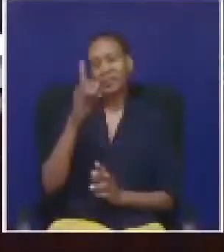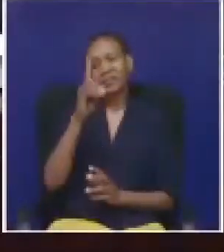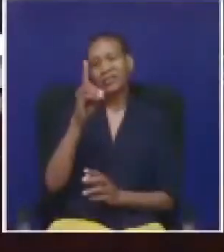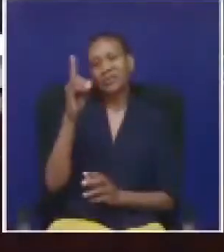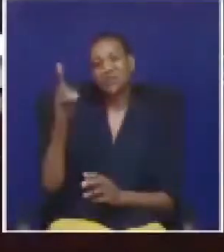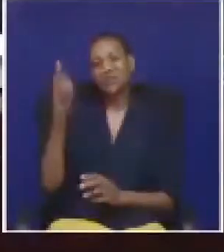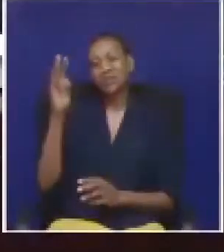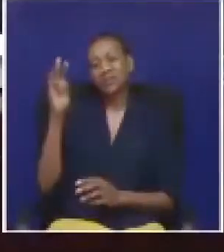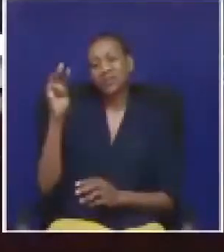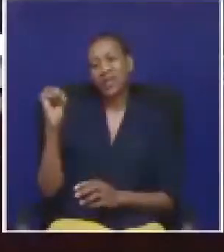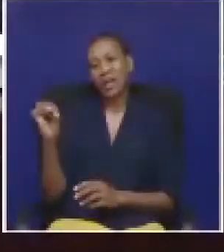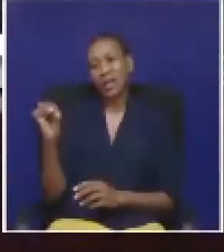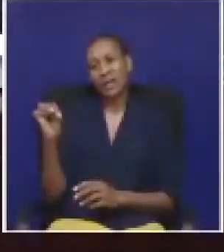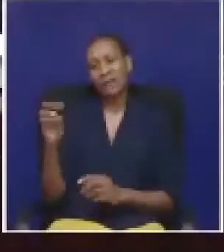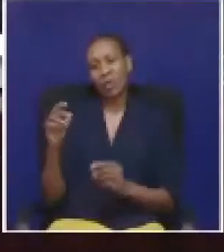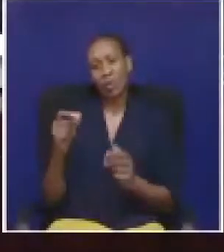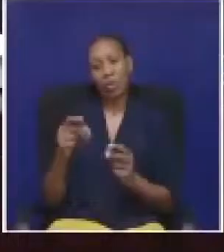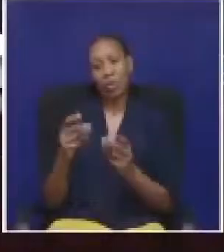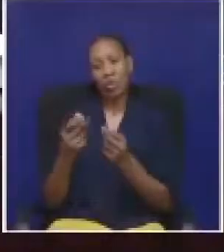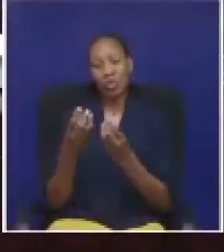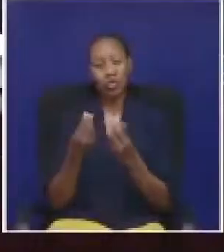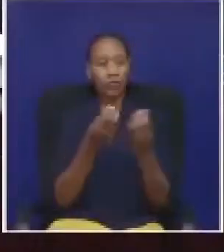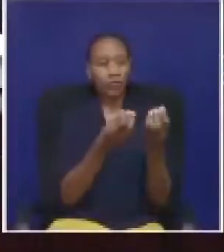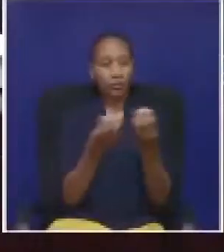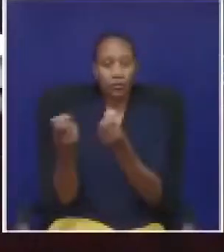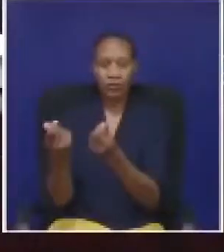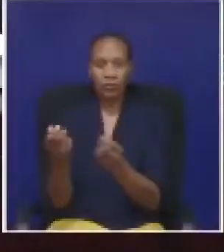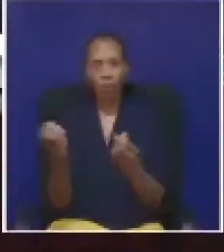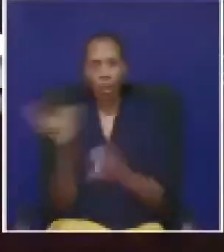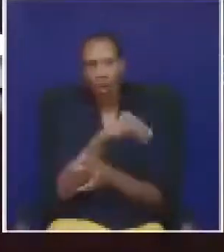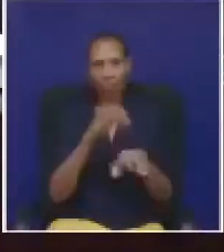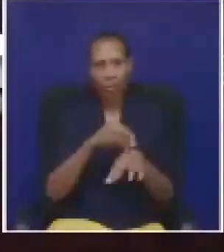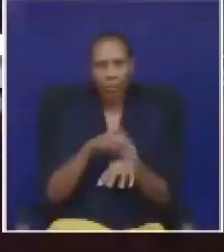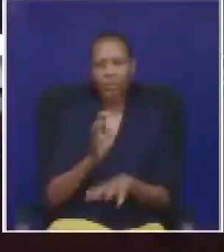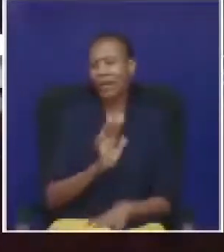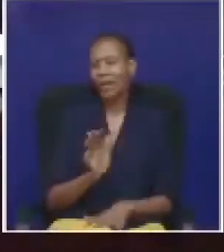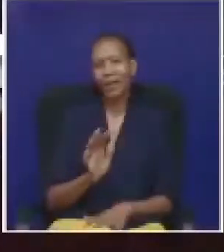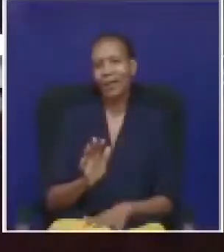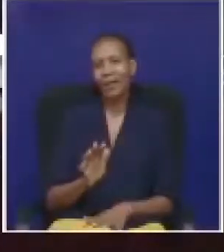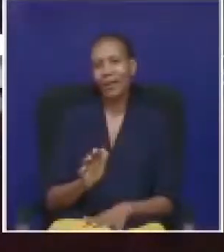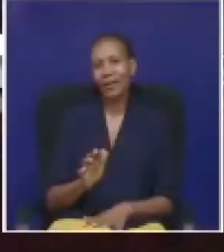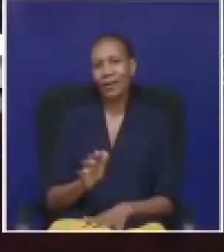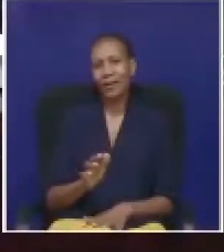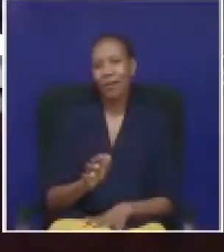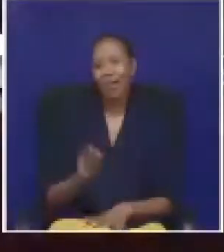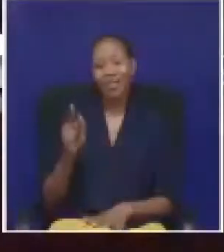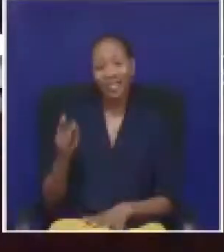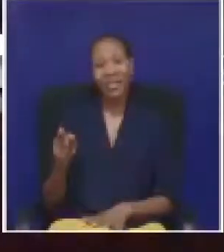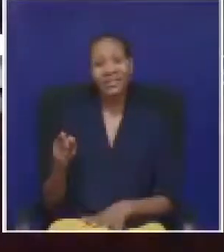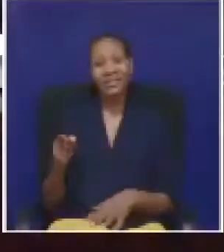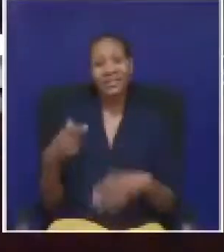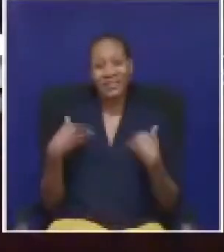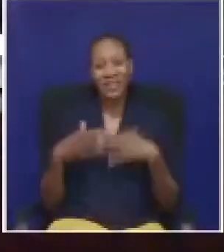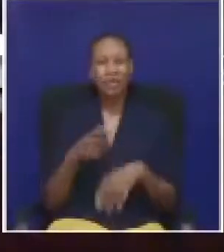DDM is not a quick fix solution. It arises out of long-term planning.